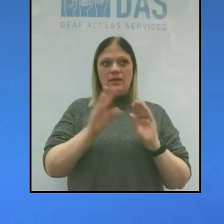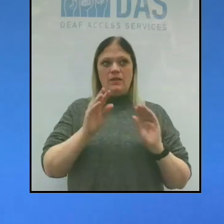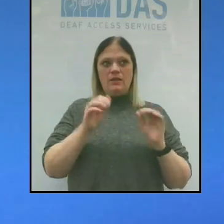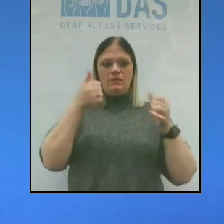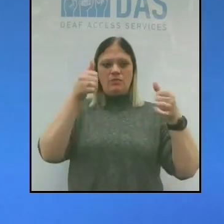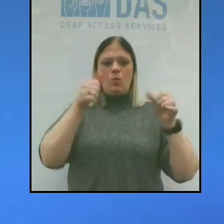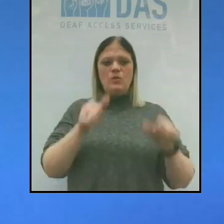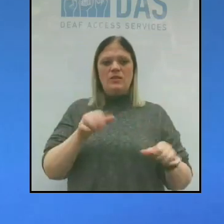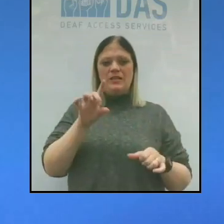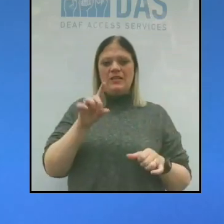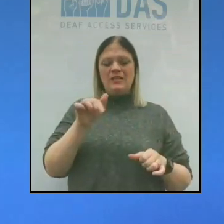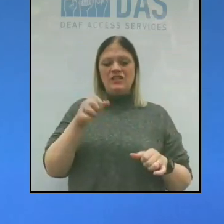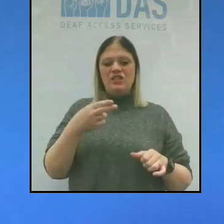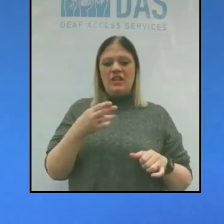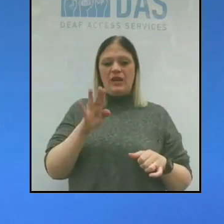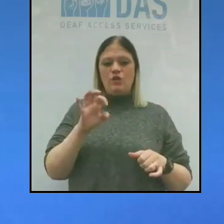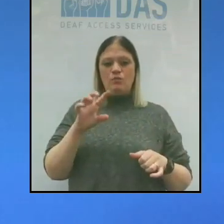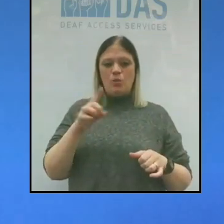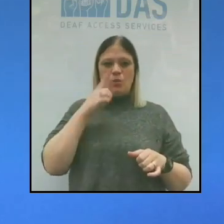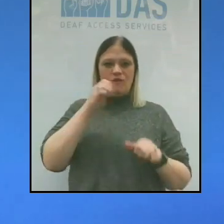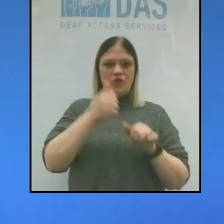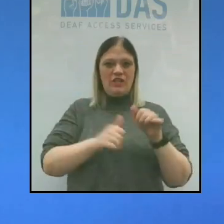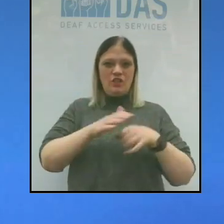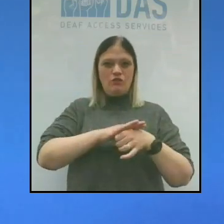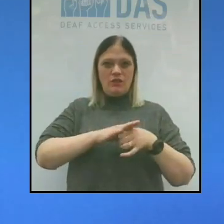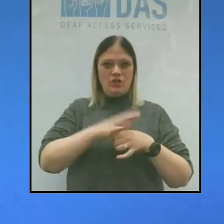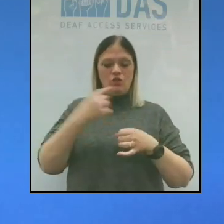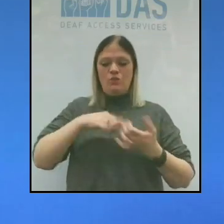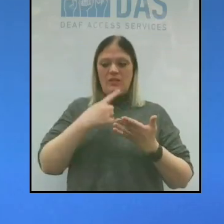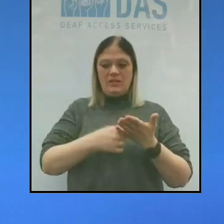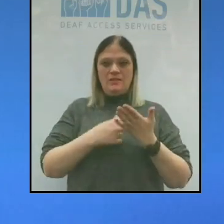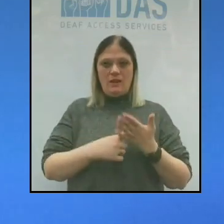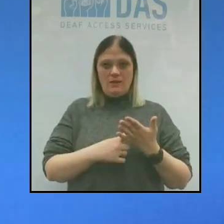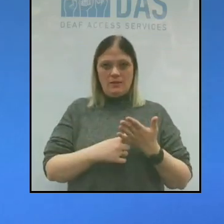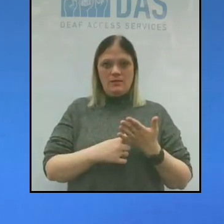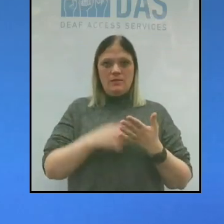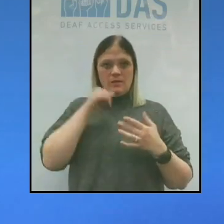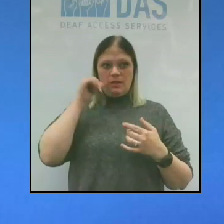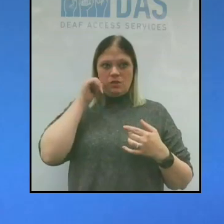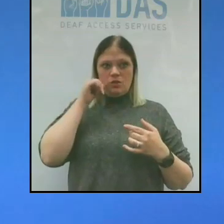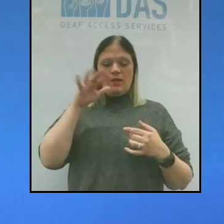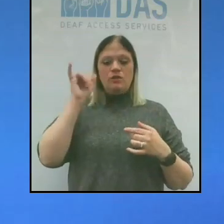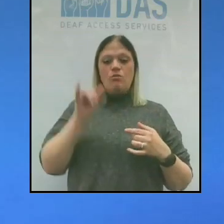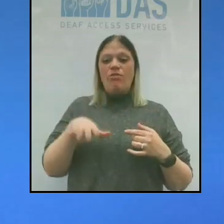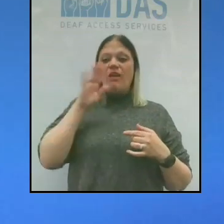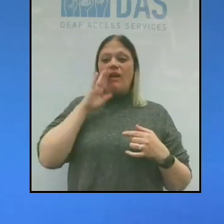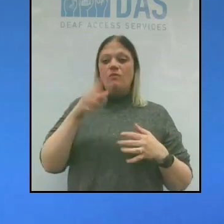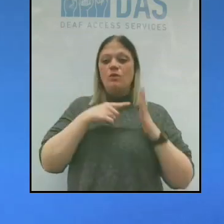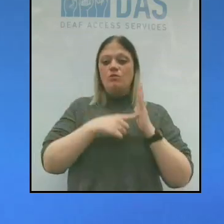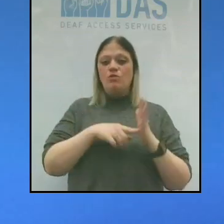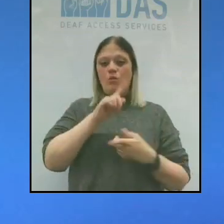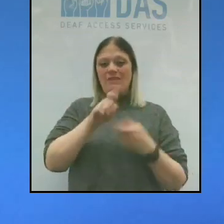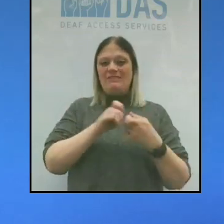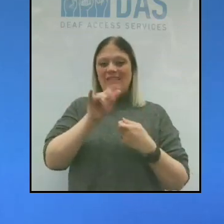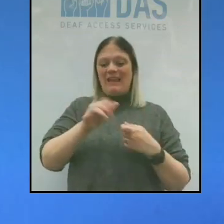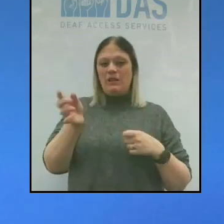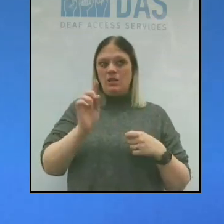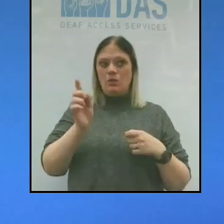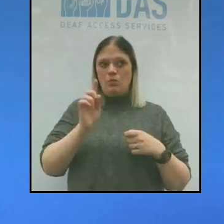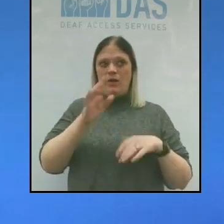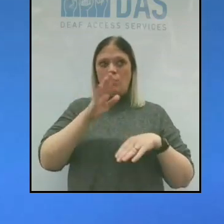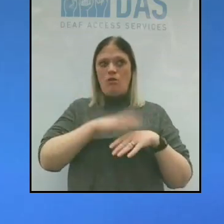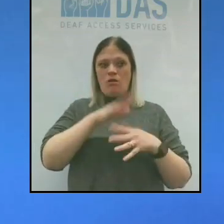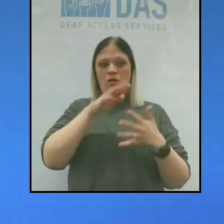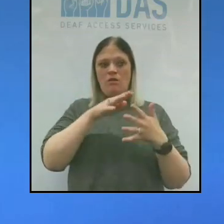the regions. This was discussed on our call yesterday. The dashboard will show exactly where everyone is in the metrics by